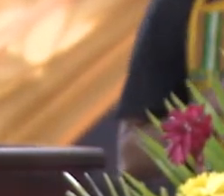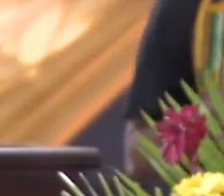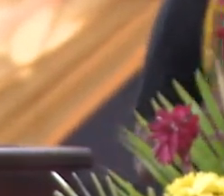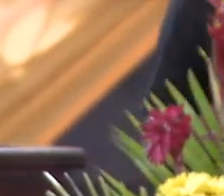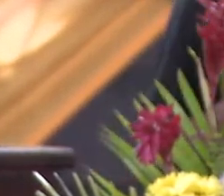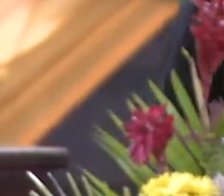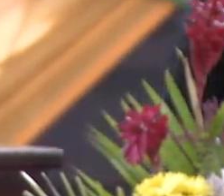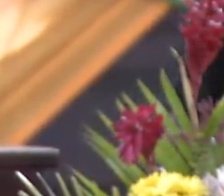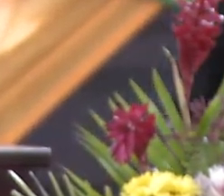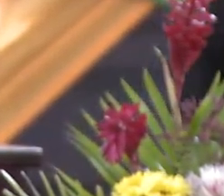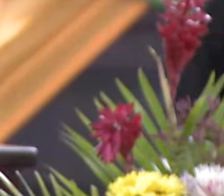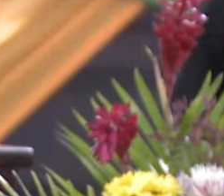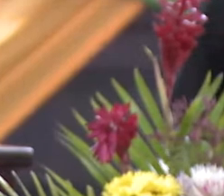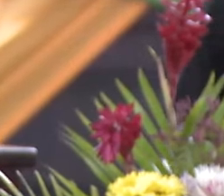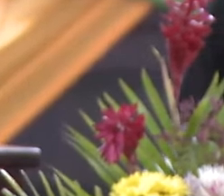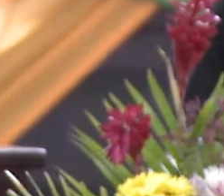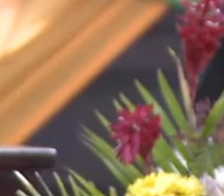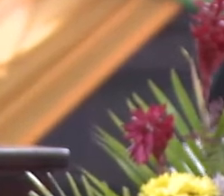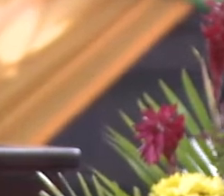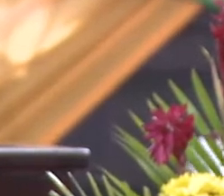moving